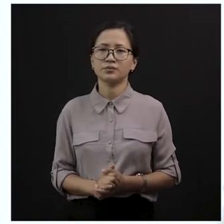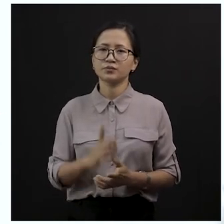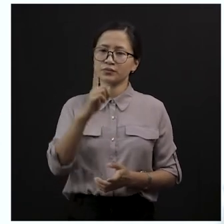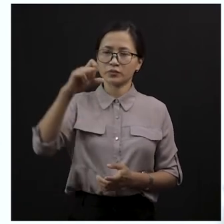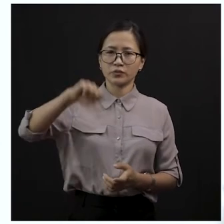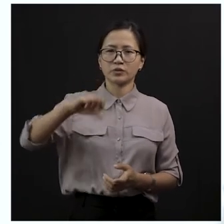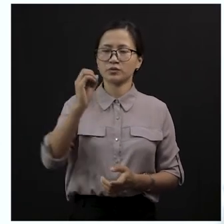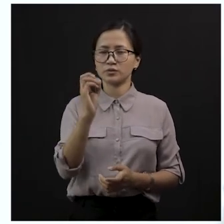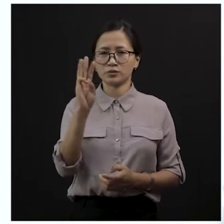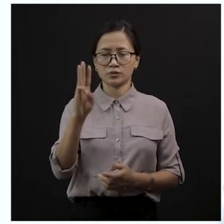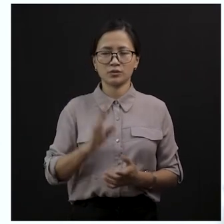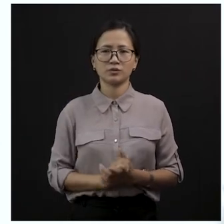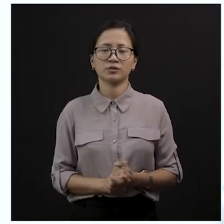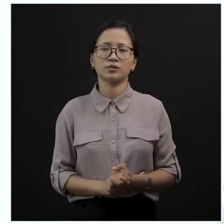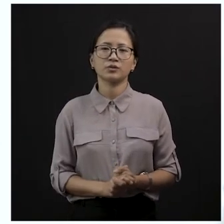year